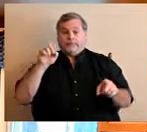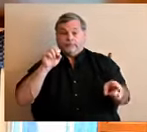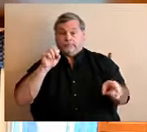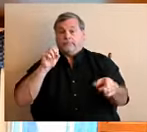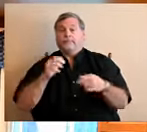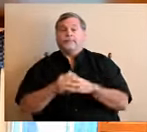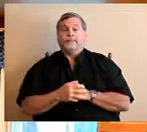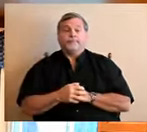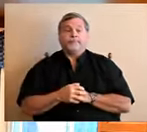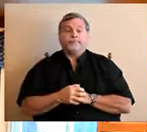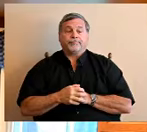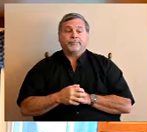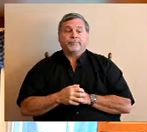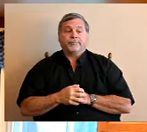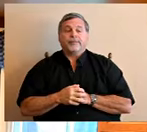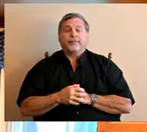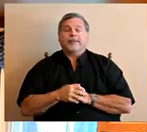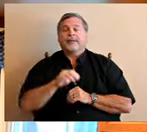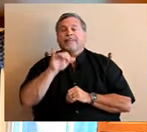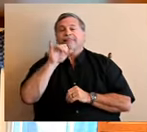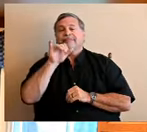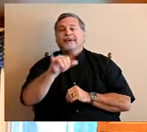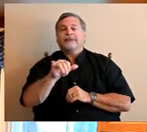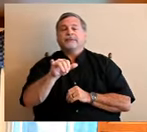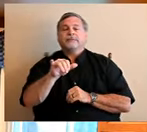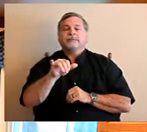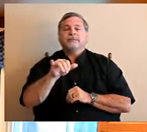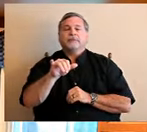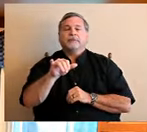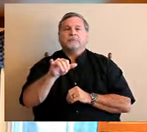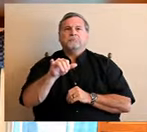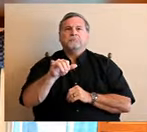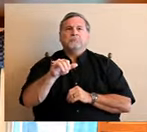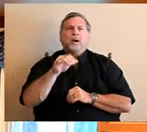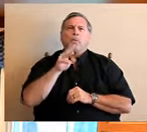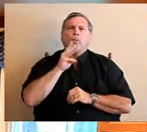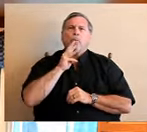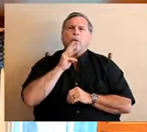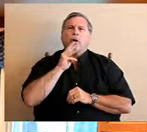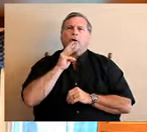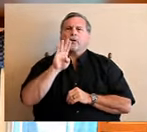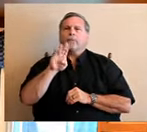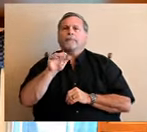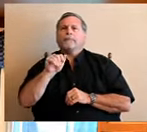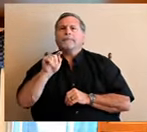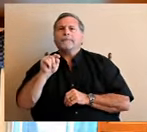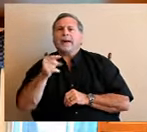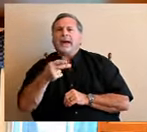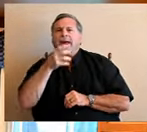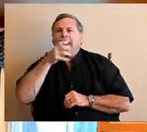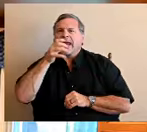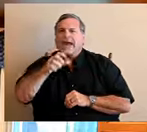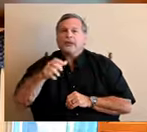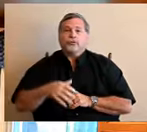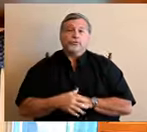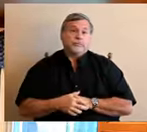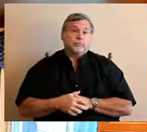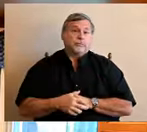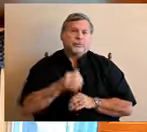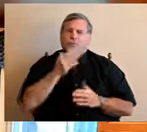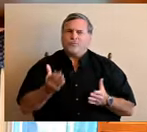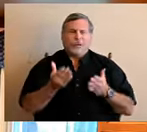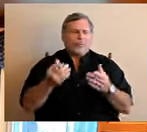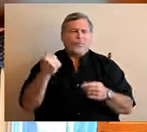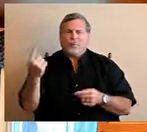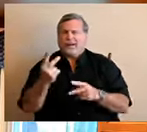here. A sous vide is basically a water bath heater. Okay, now, I'm not